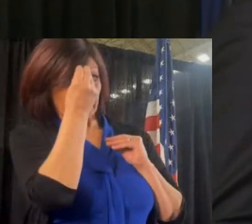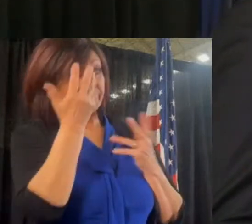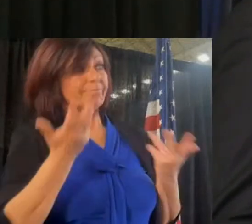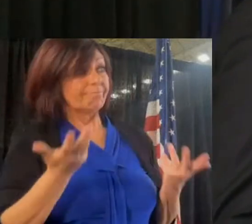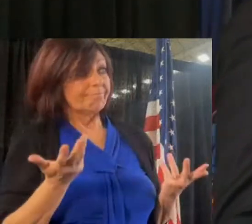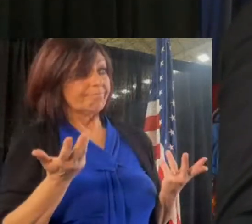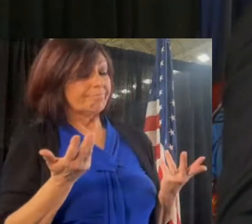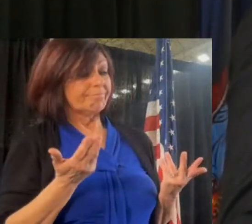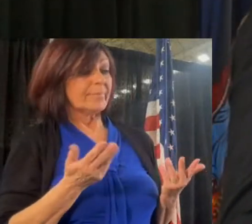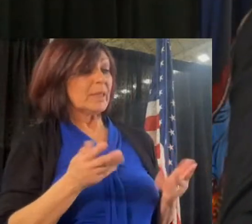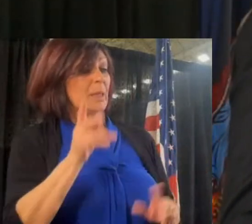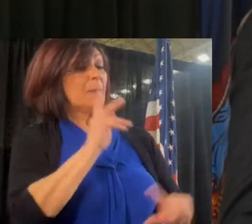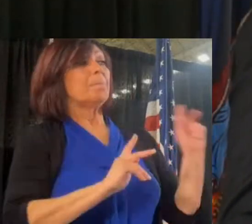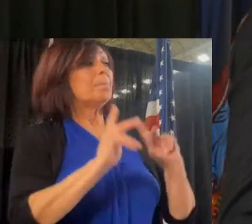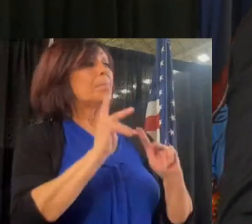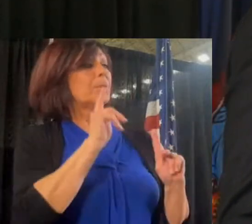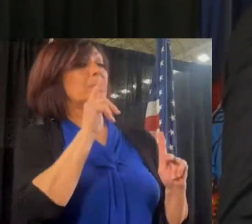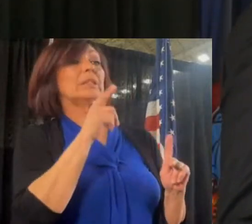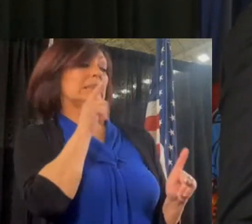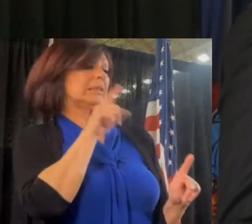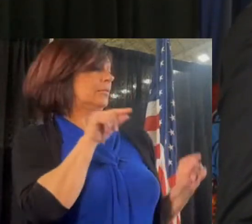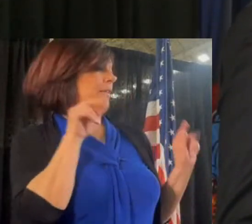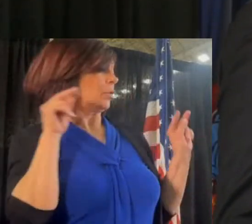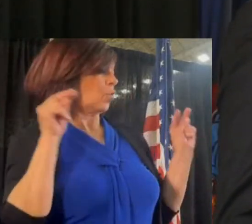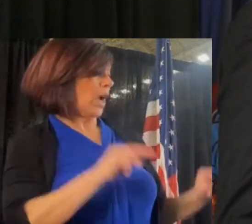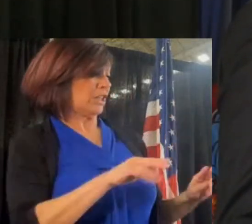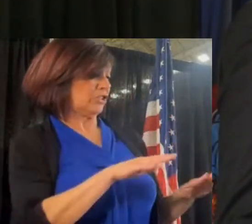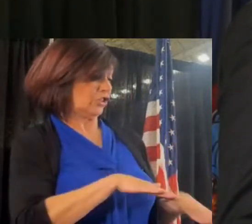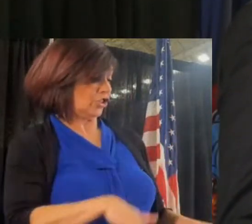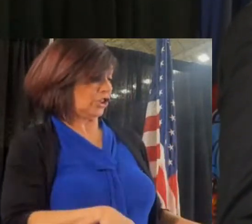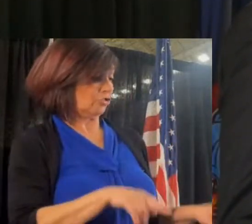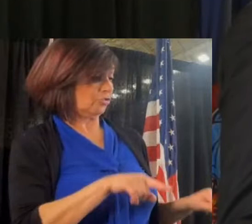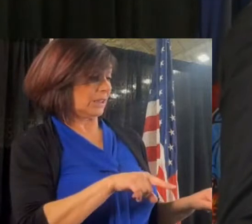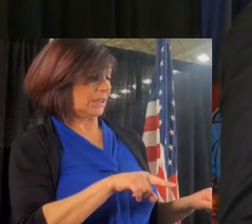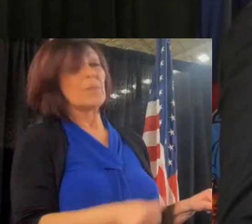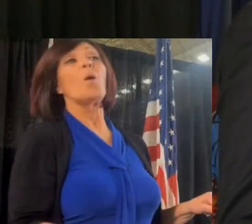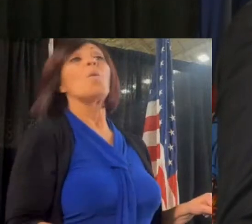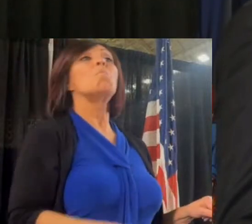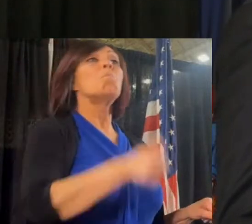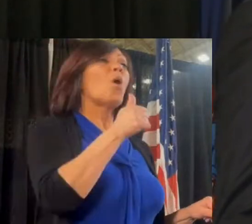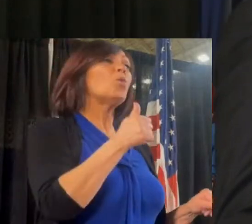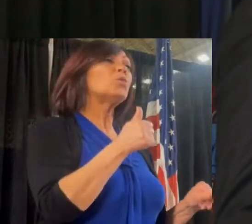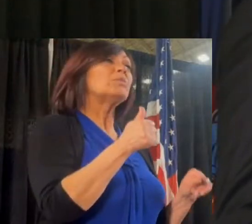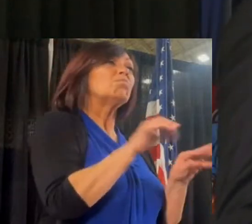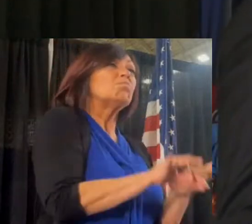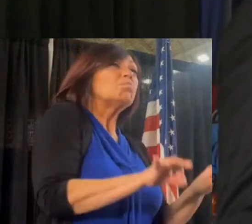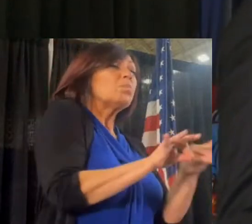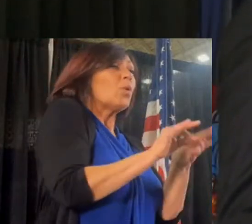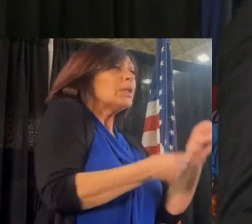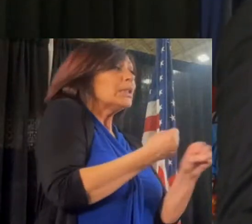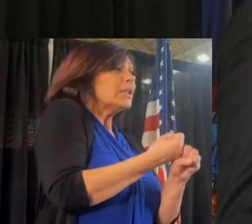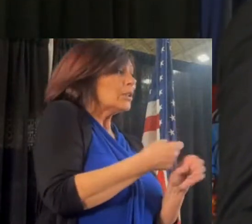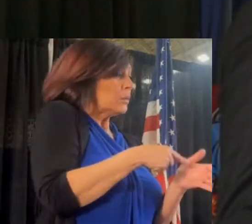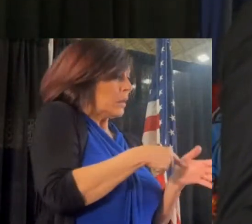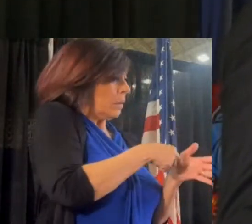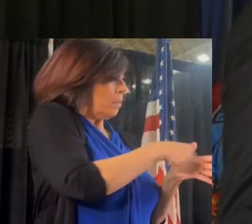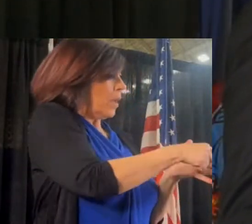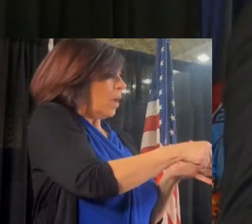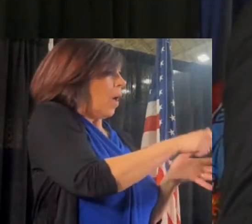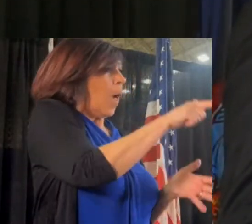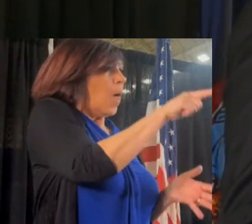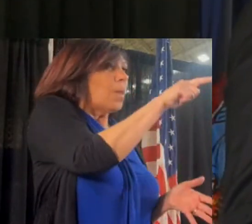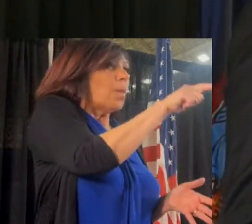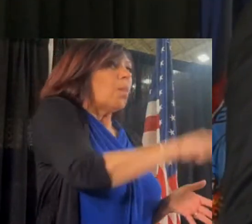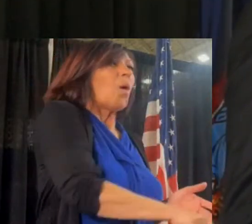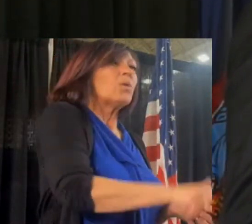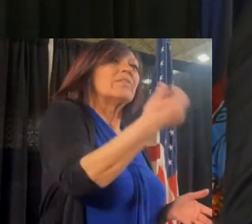The individuals tasked with caring for our region's children during their most formative years are paid some of the lowest wages of